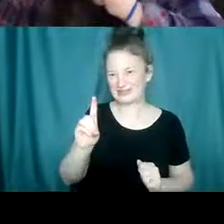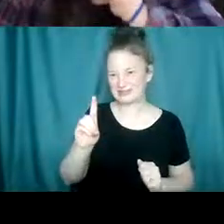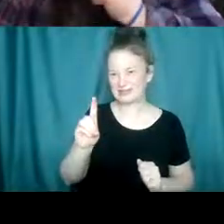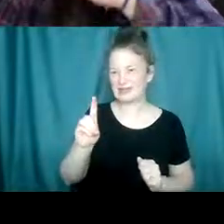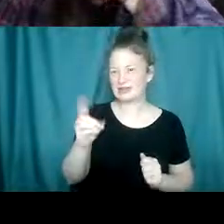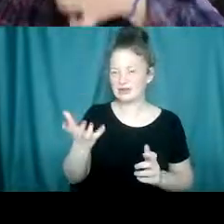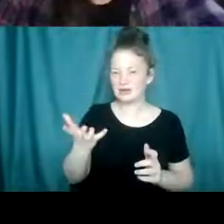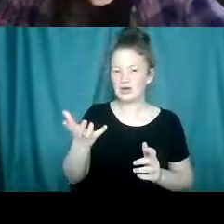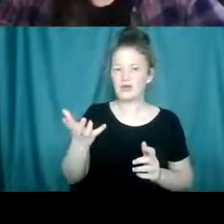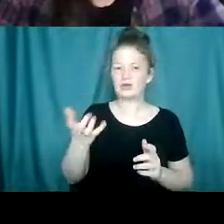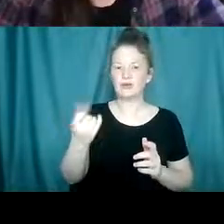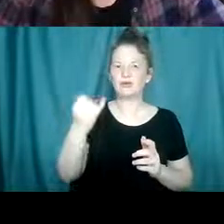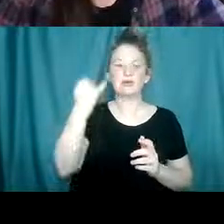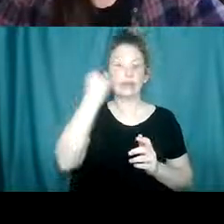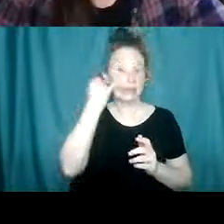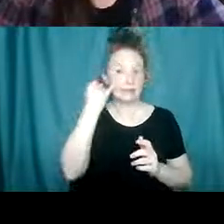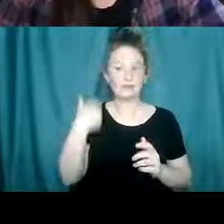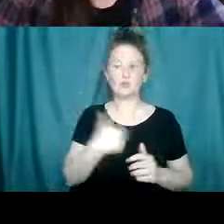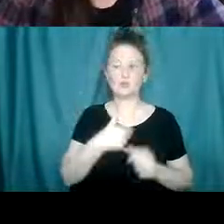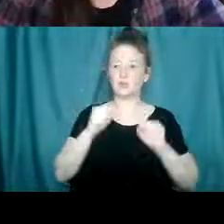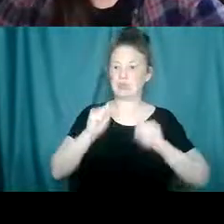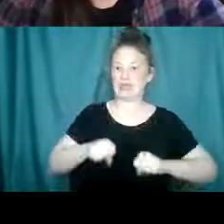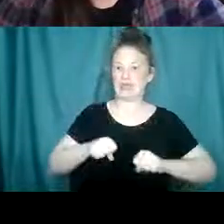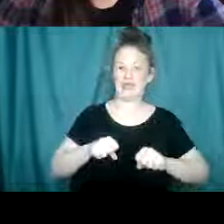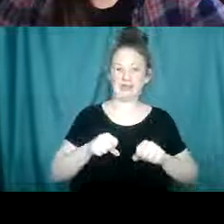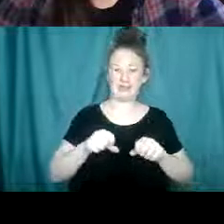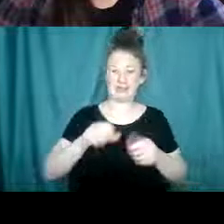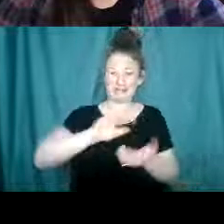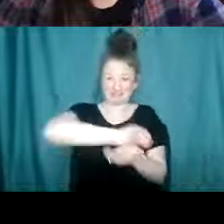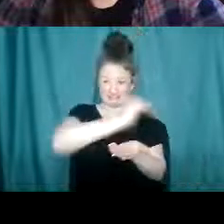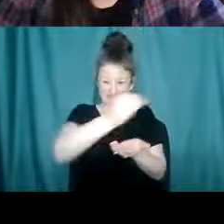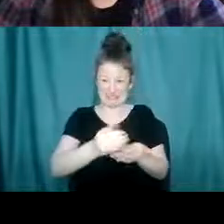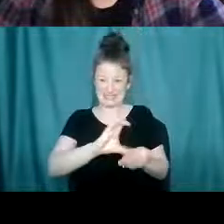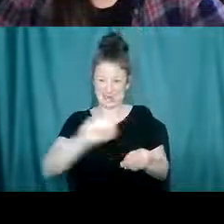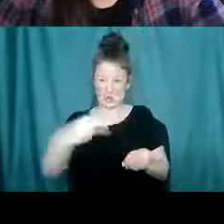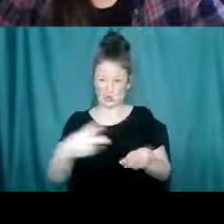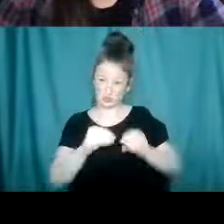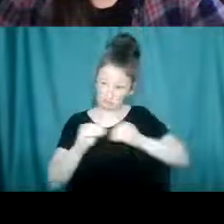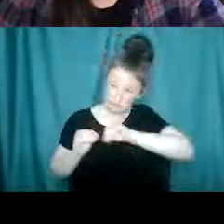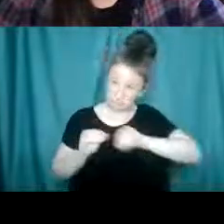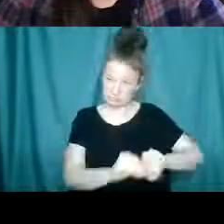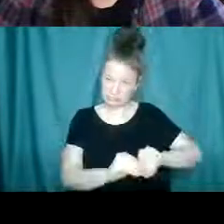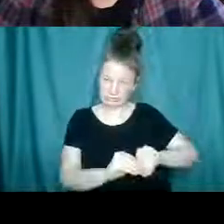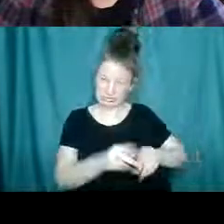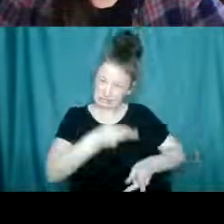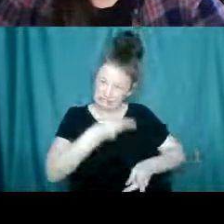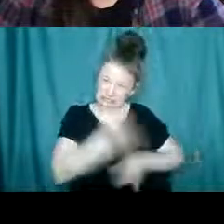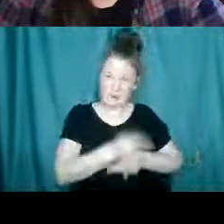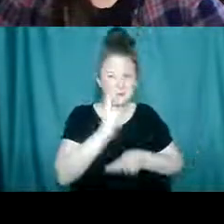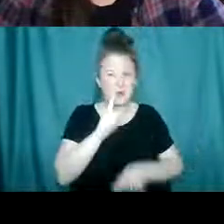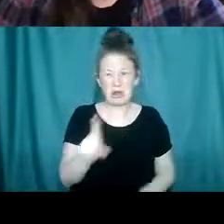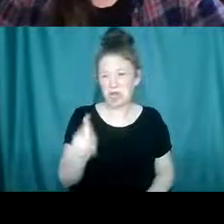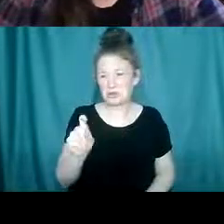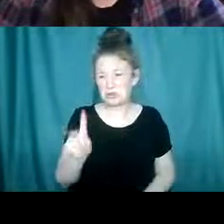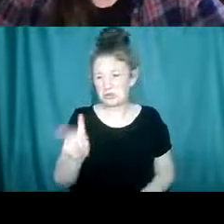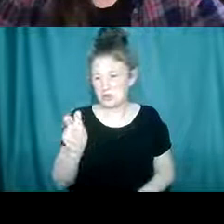just securely keep this amount of carbon dioxide underground and then monitor for a couple hundred years, I